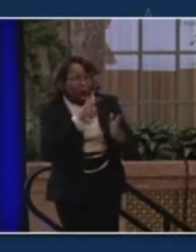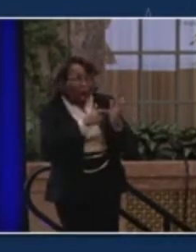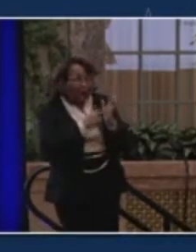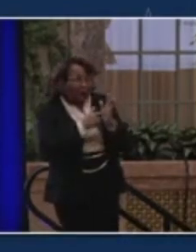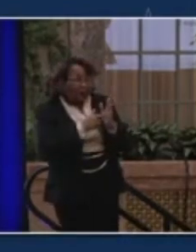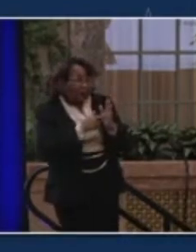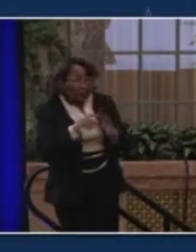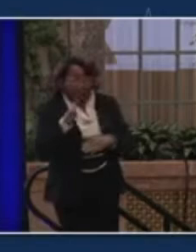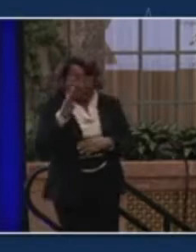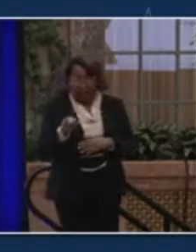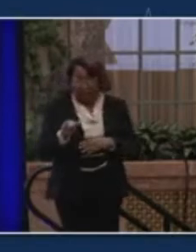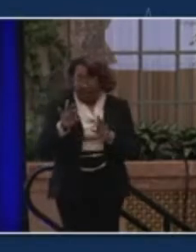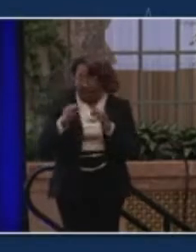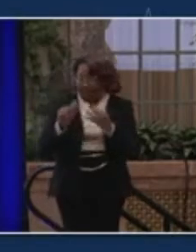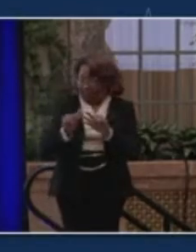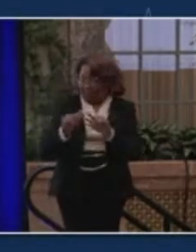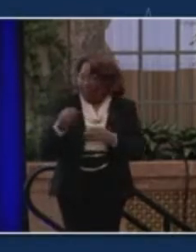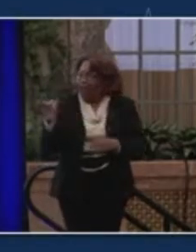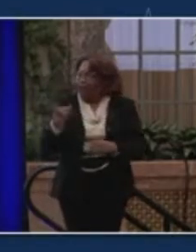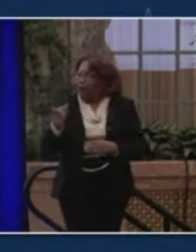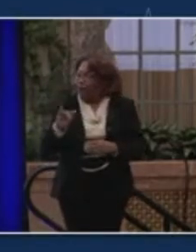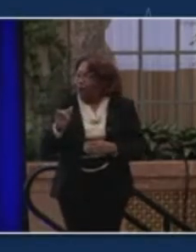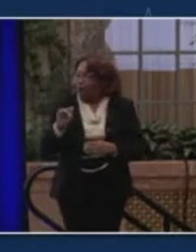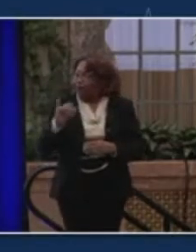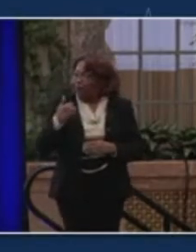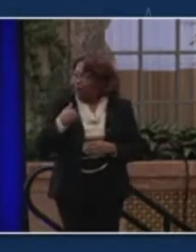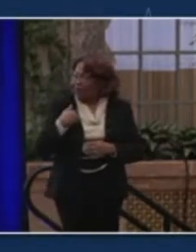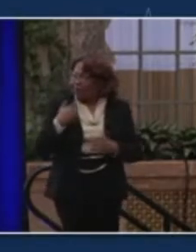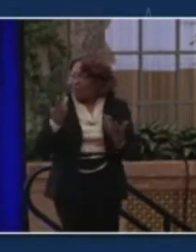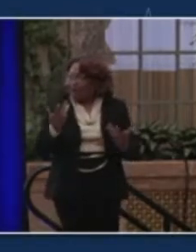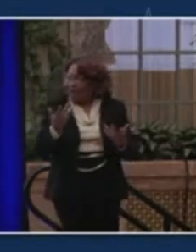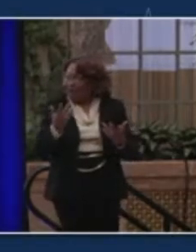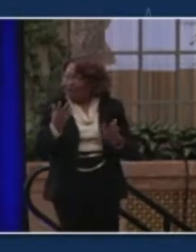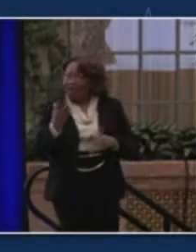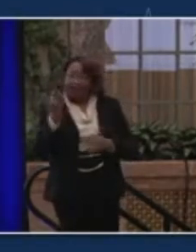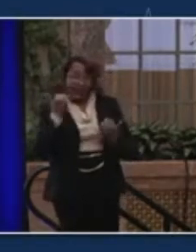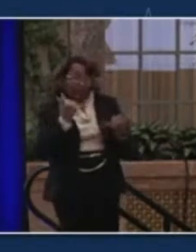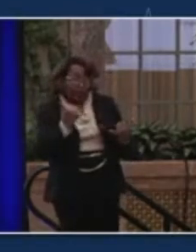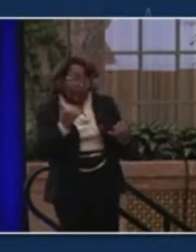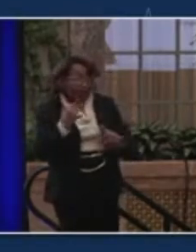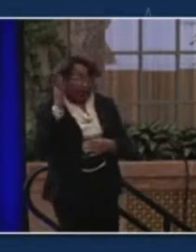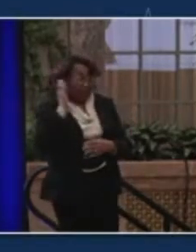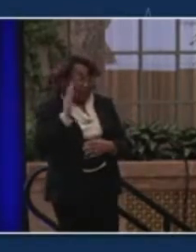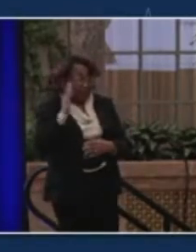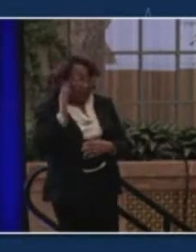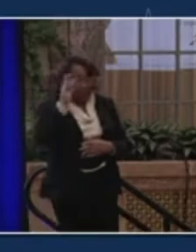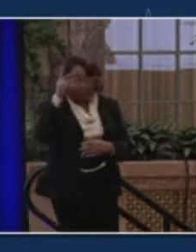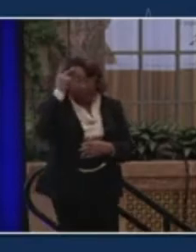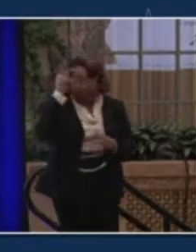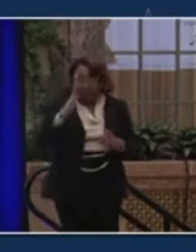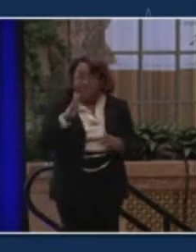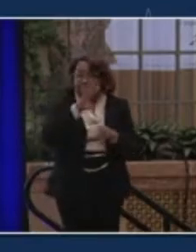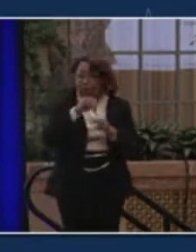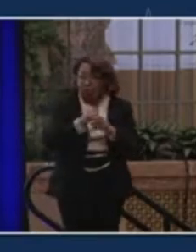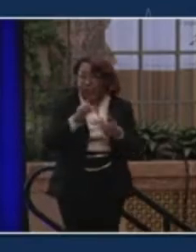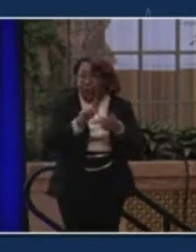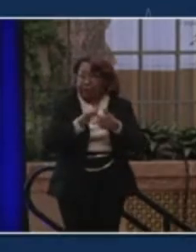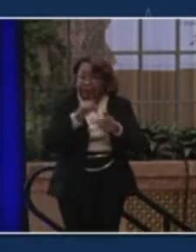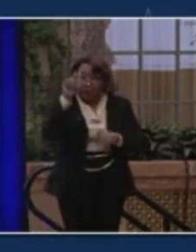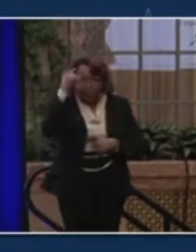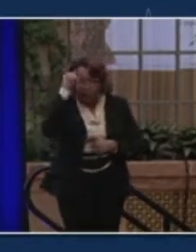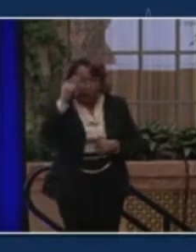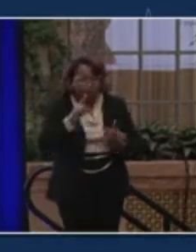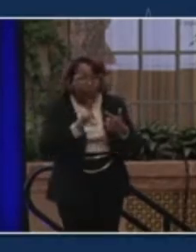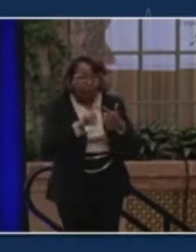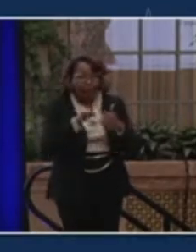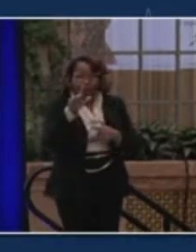family. We're also joined by a who's who of current and former elected, including our governor, lieutenant